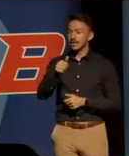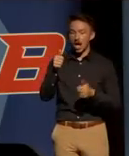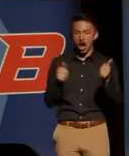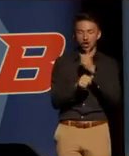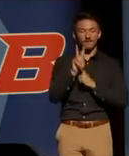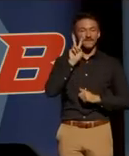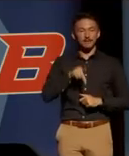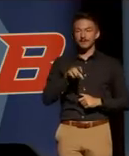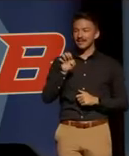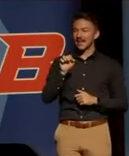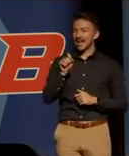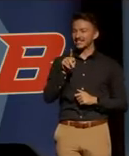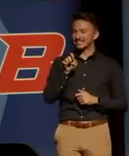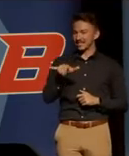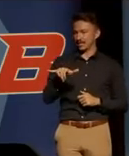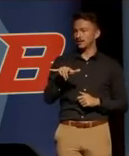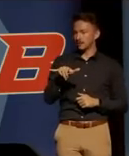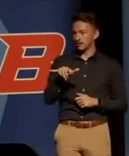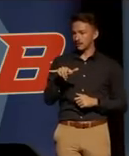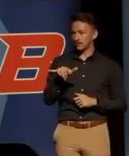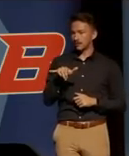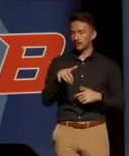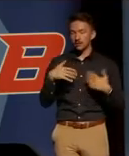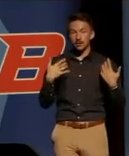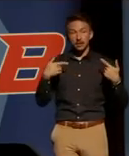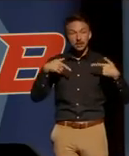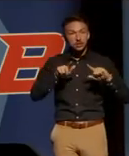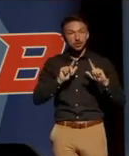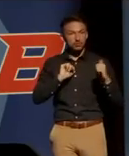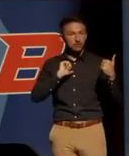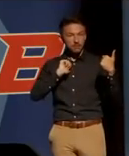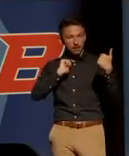When we were facing challenges,